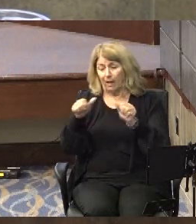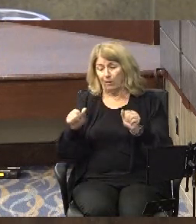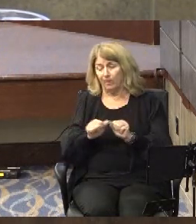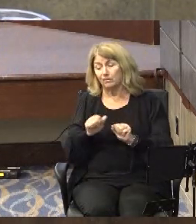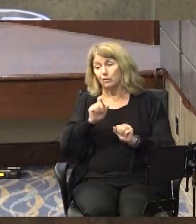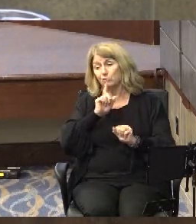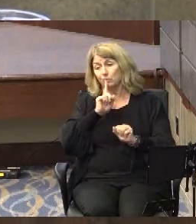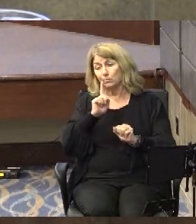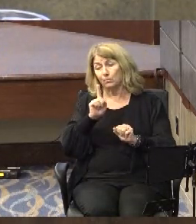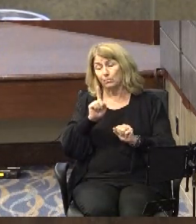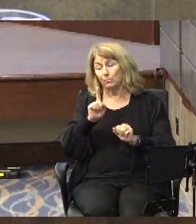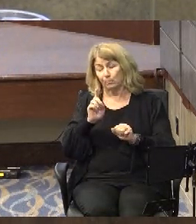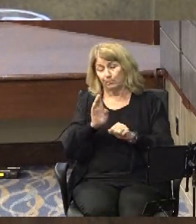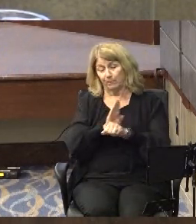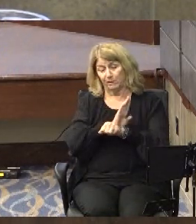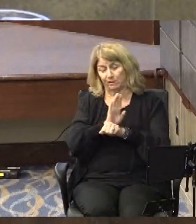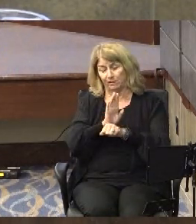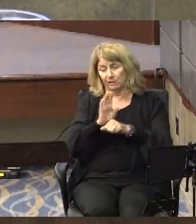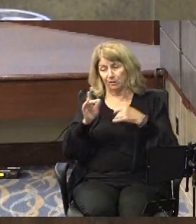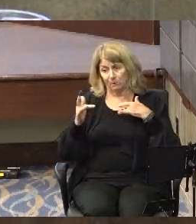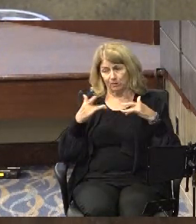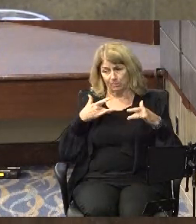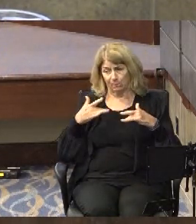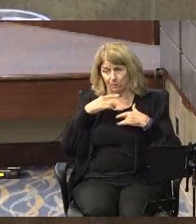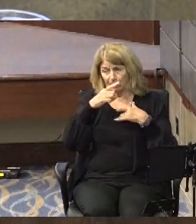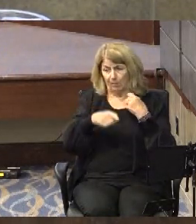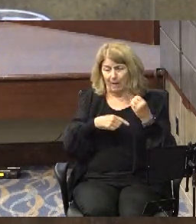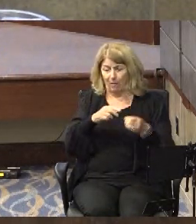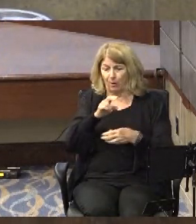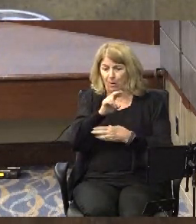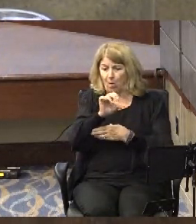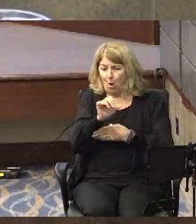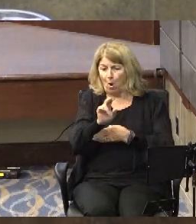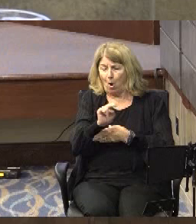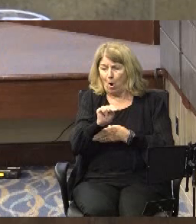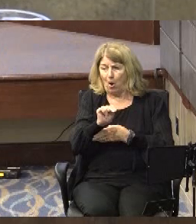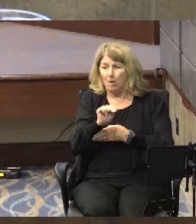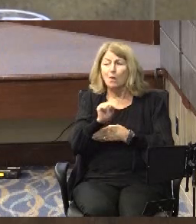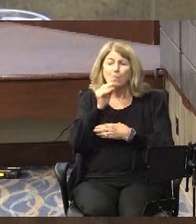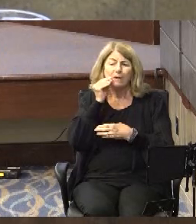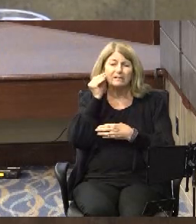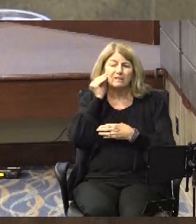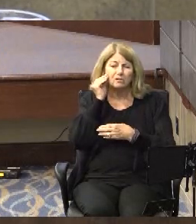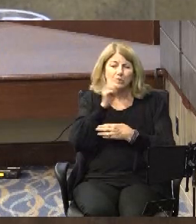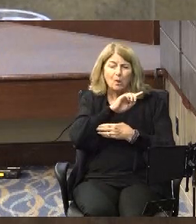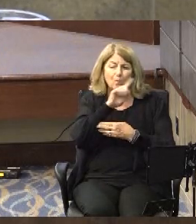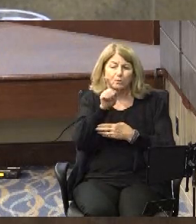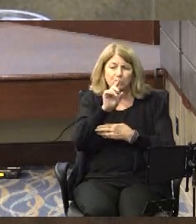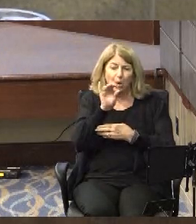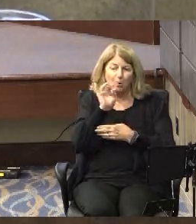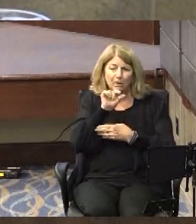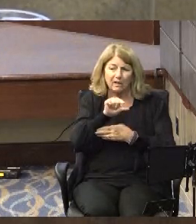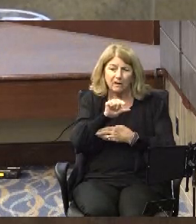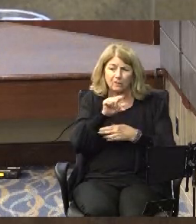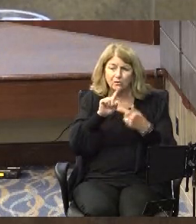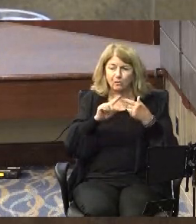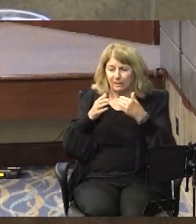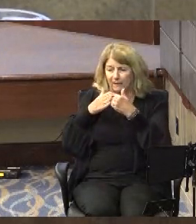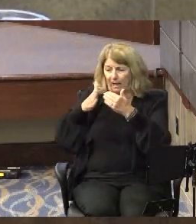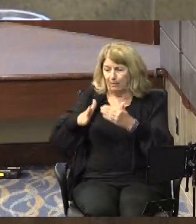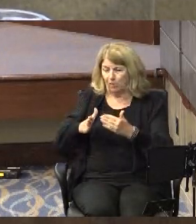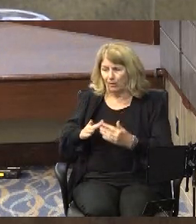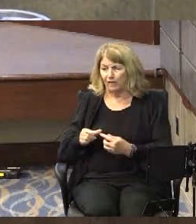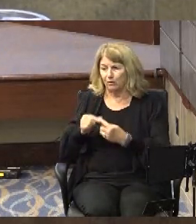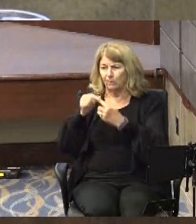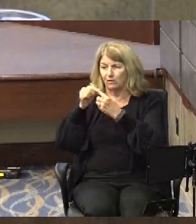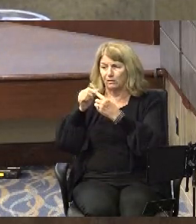concern about the encroachment of non-residential zoning into a neighborhood that is uniquely surrounded by